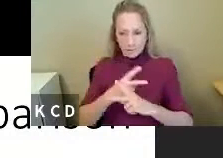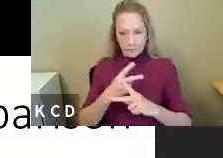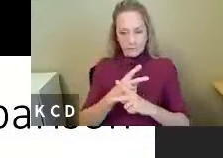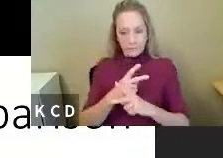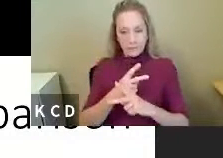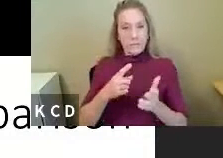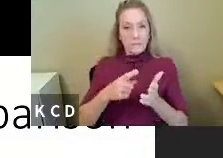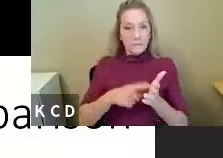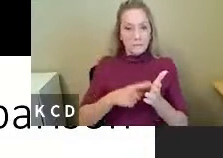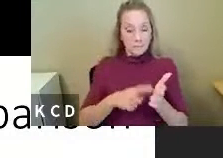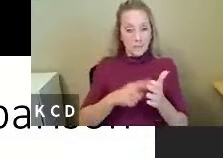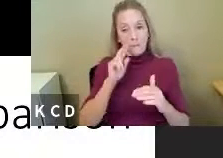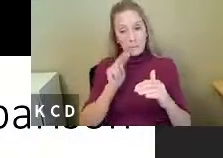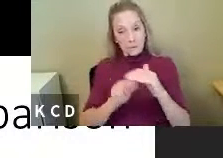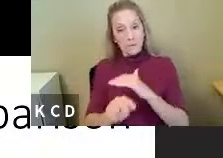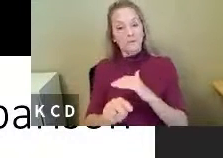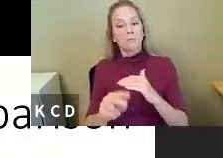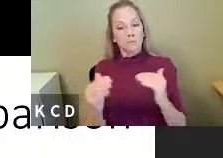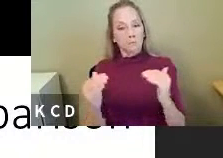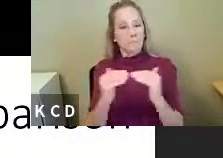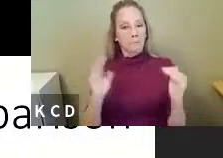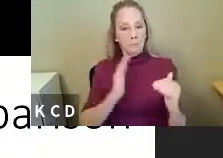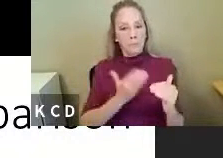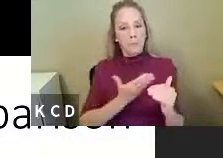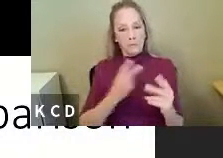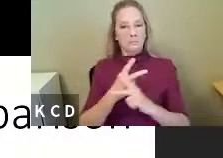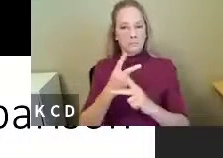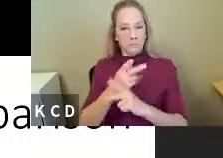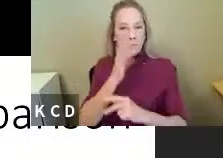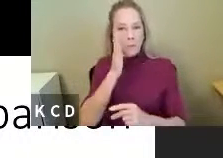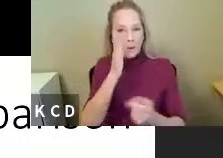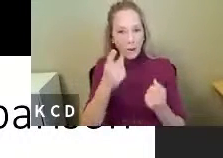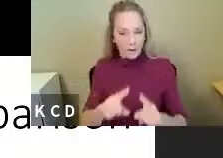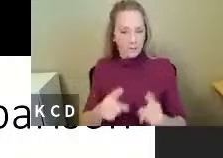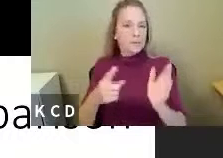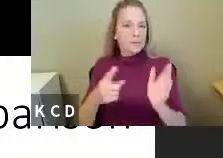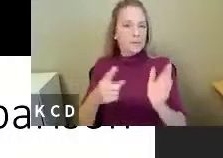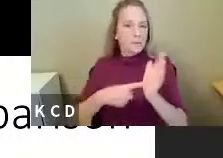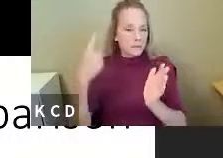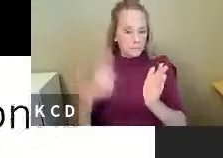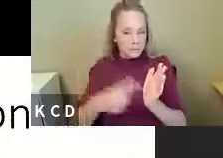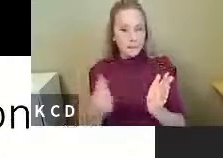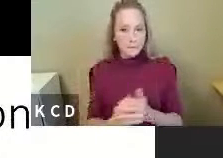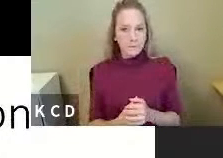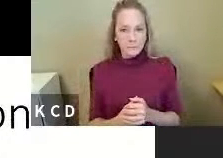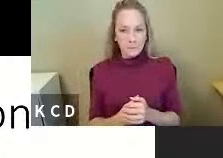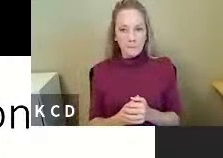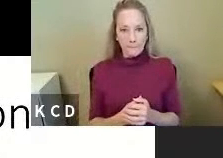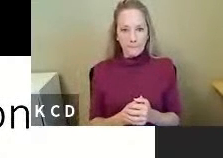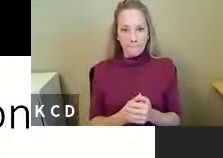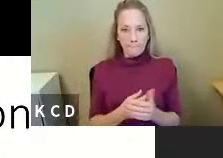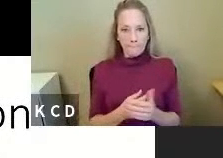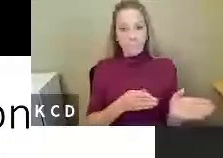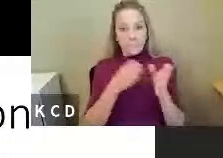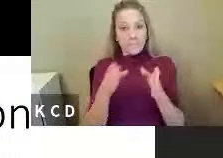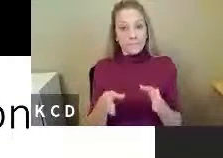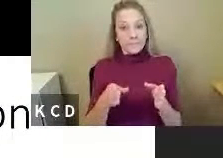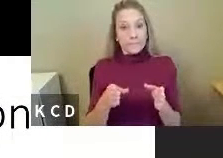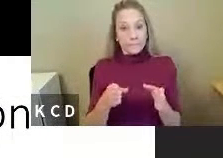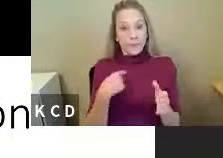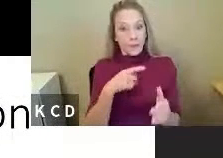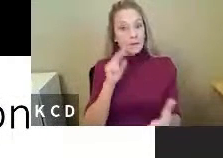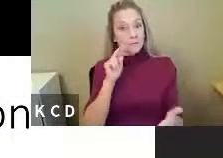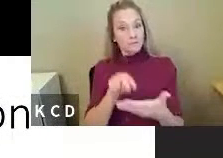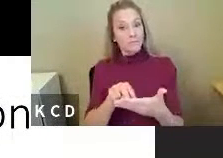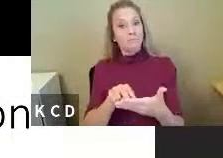been predictive of what we were going to see in the coming weeks. Next slide, please. So we did look at this. There'd been